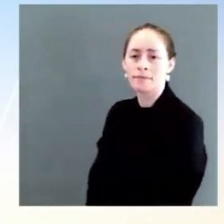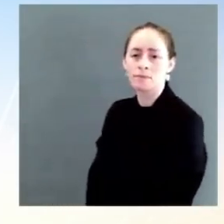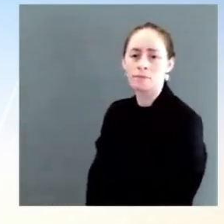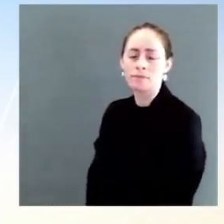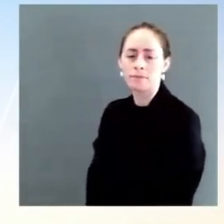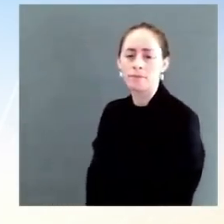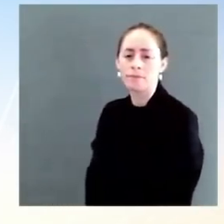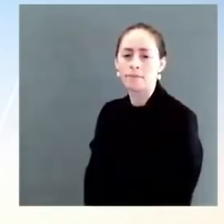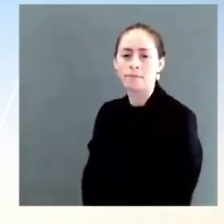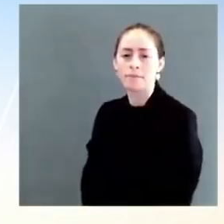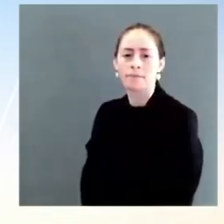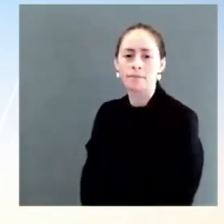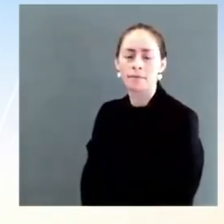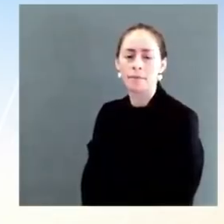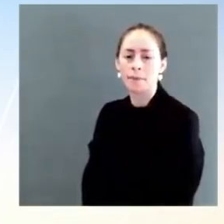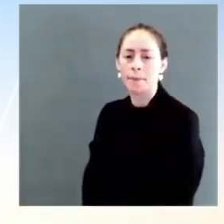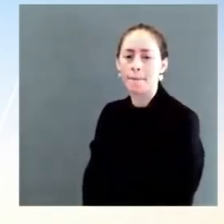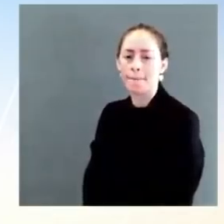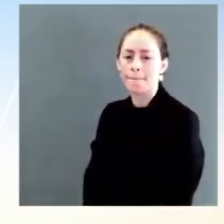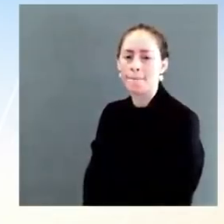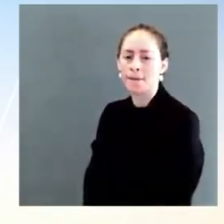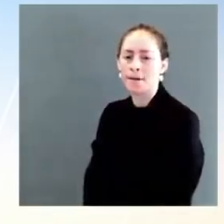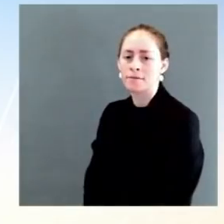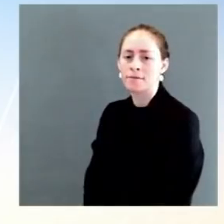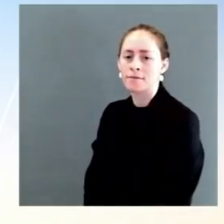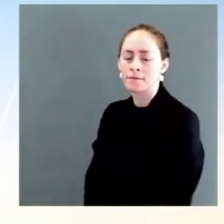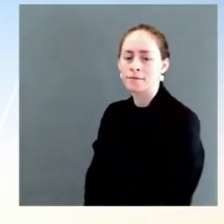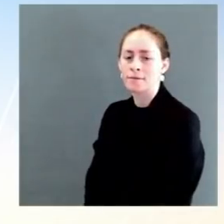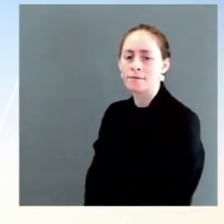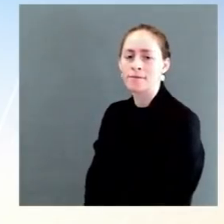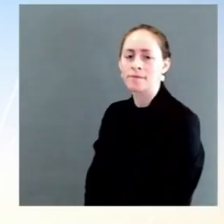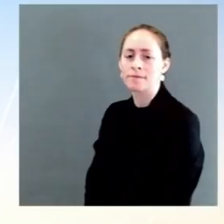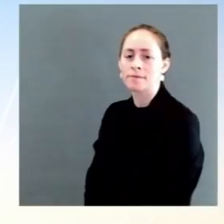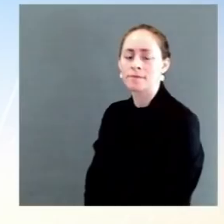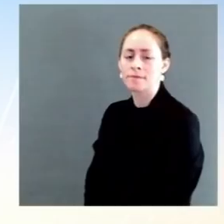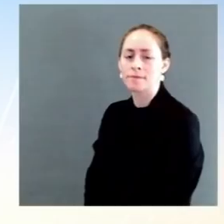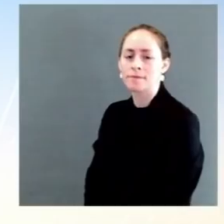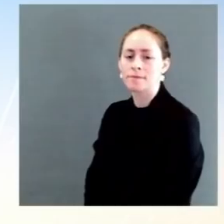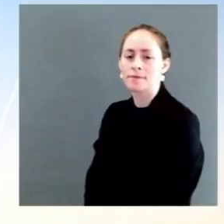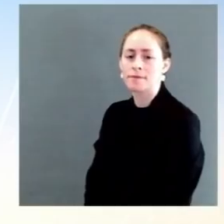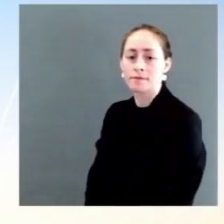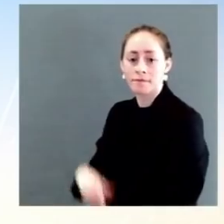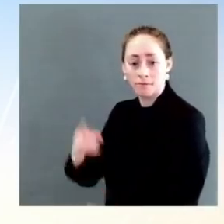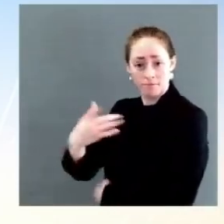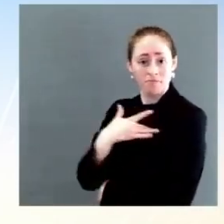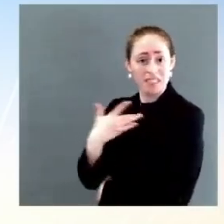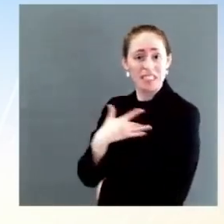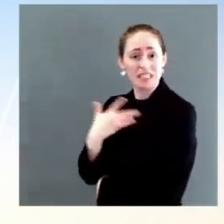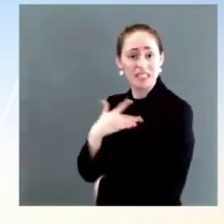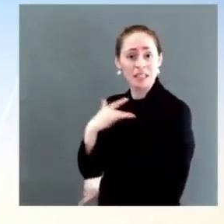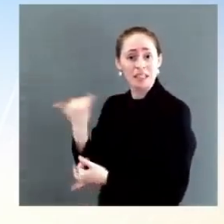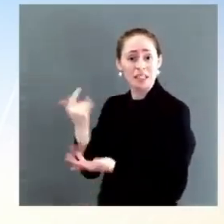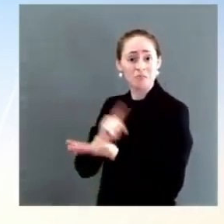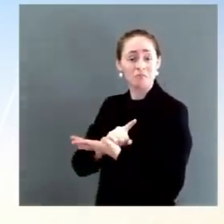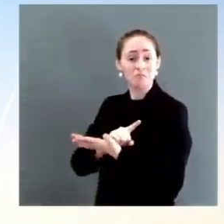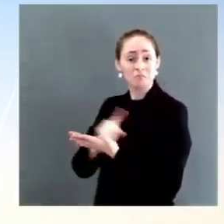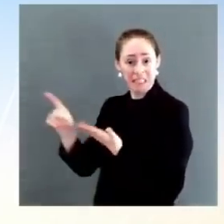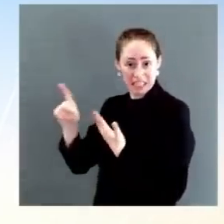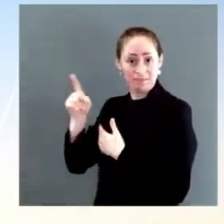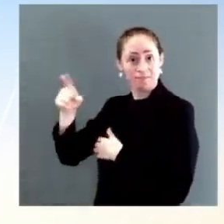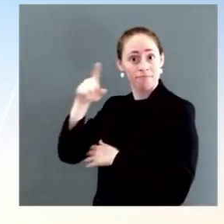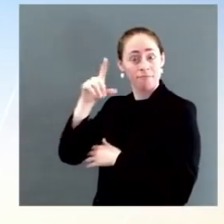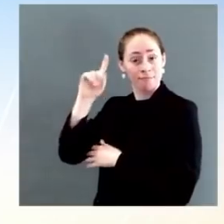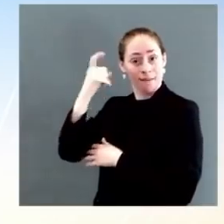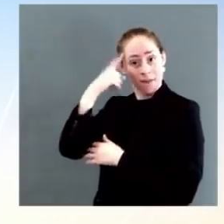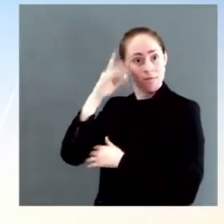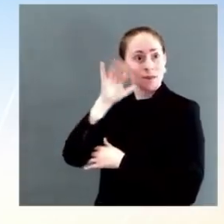in Congress. But just right now, are you confident that we are not going to see a shutdown at the end of this week? That's what we are working towards. Obviously, it requires Congress